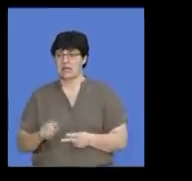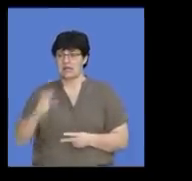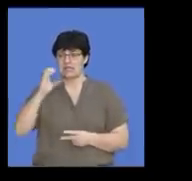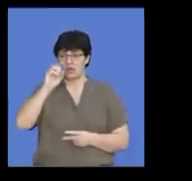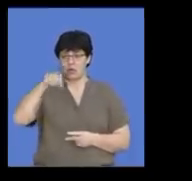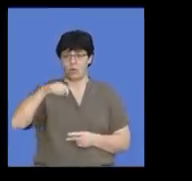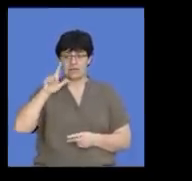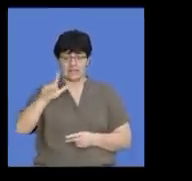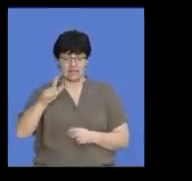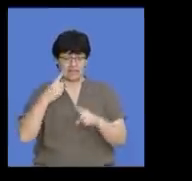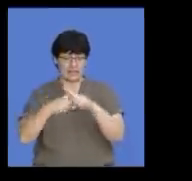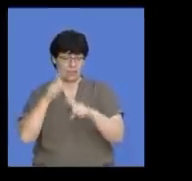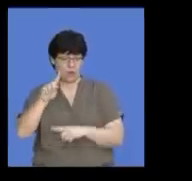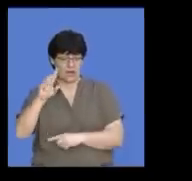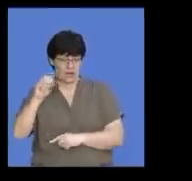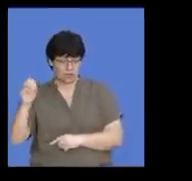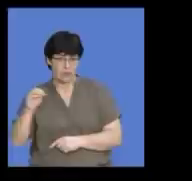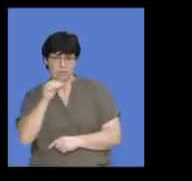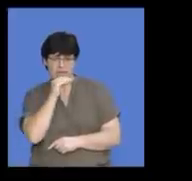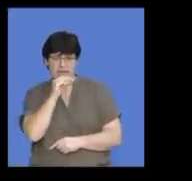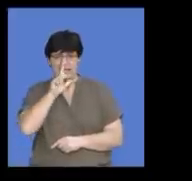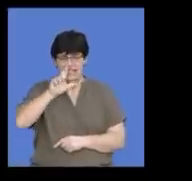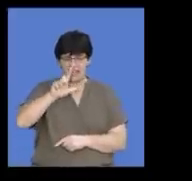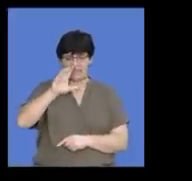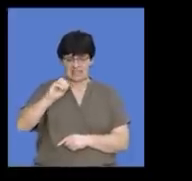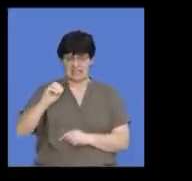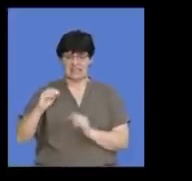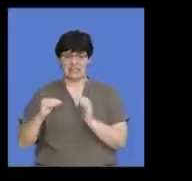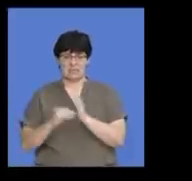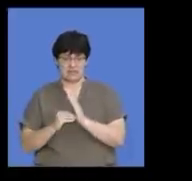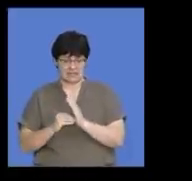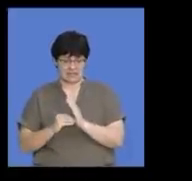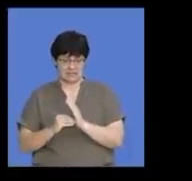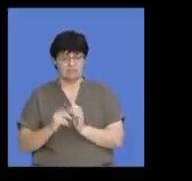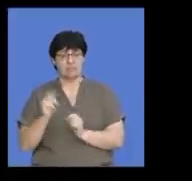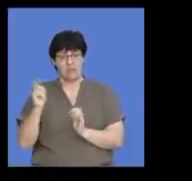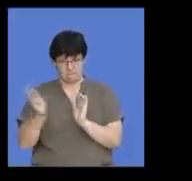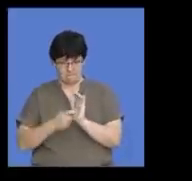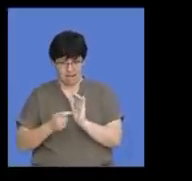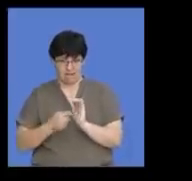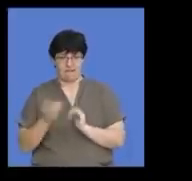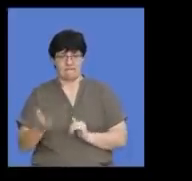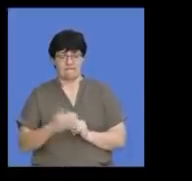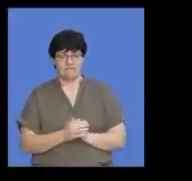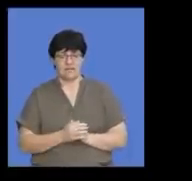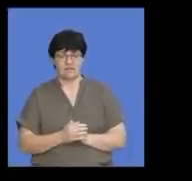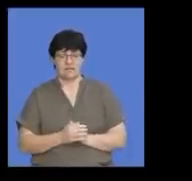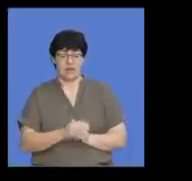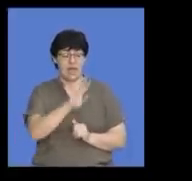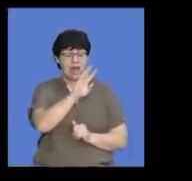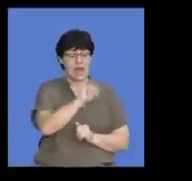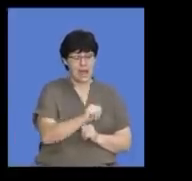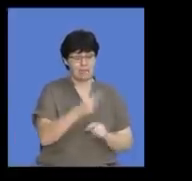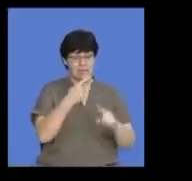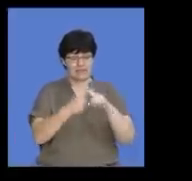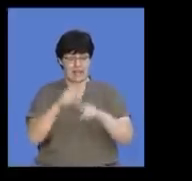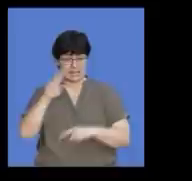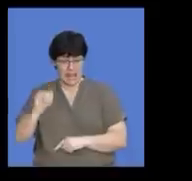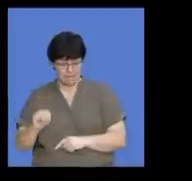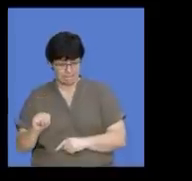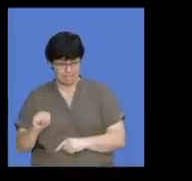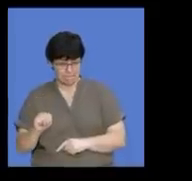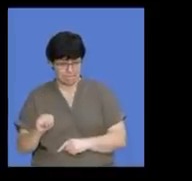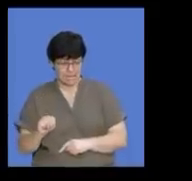centimeters times 100 is 70 meters. Another mark. Remember, meters times